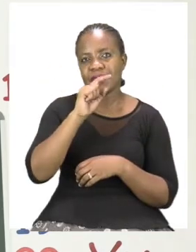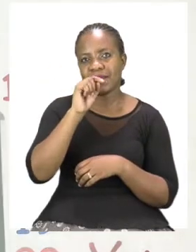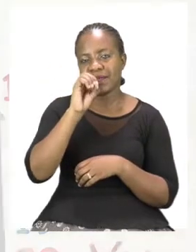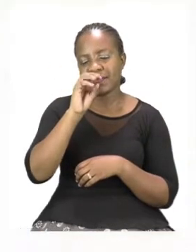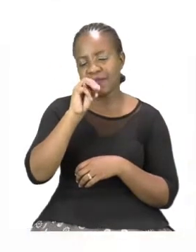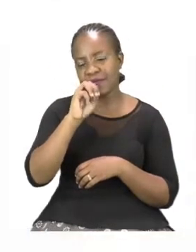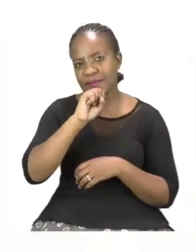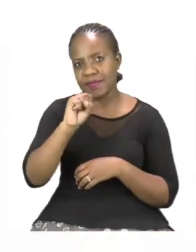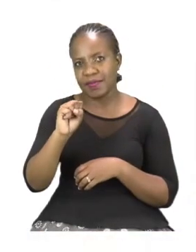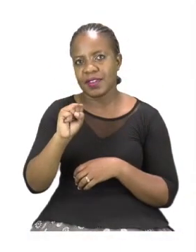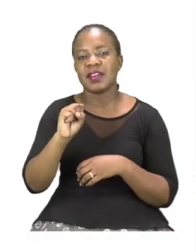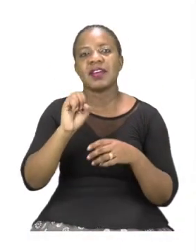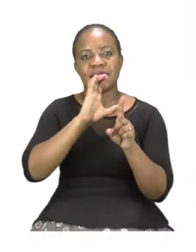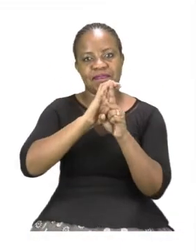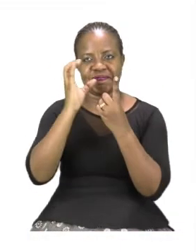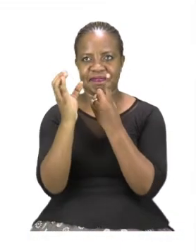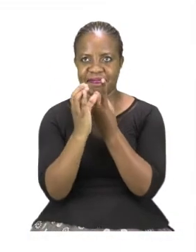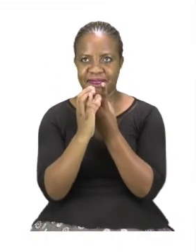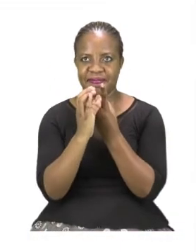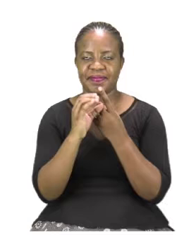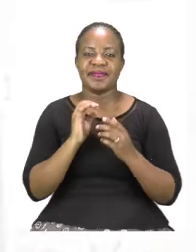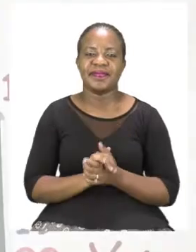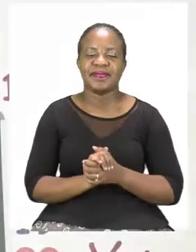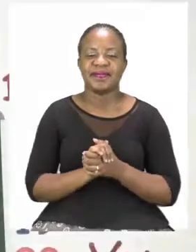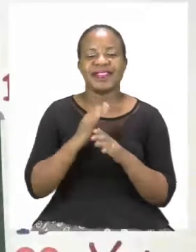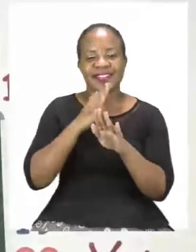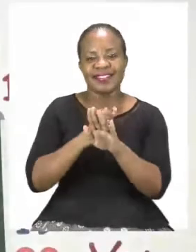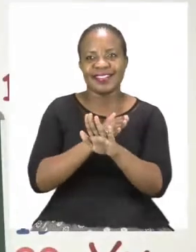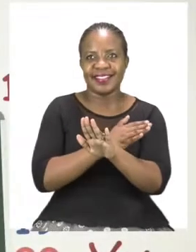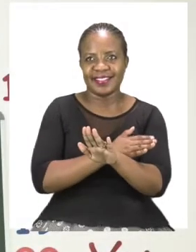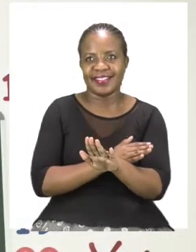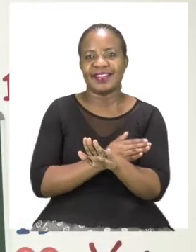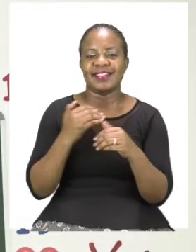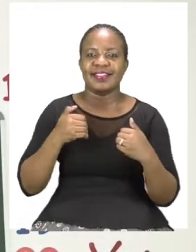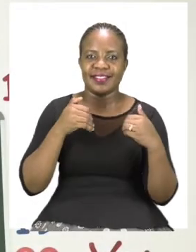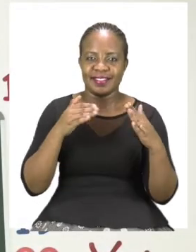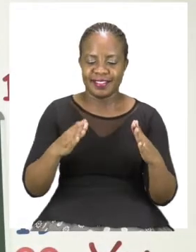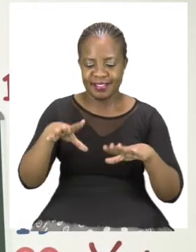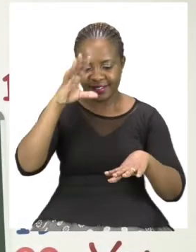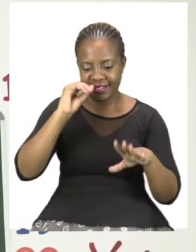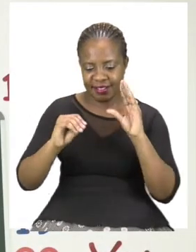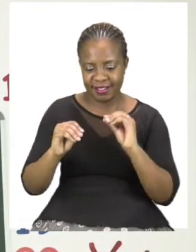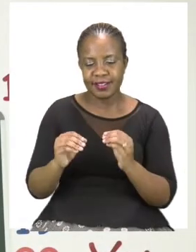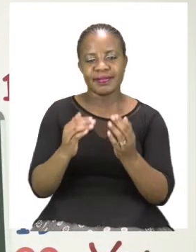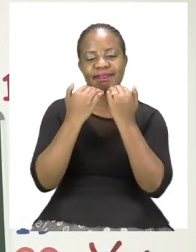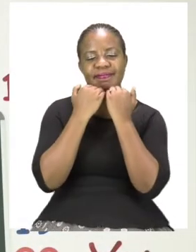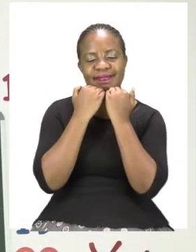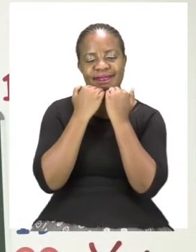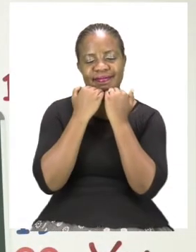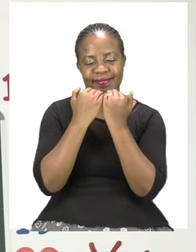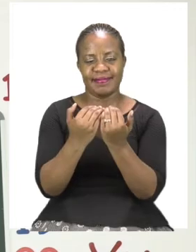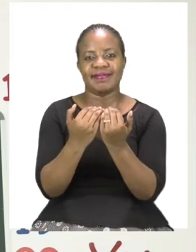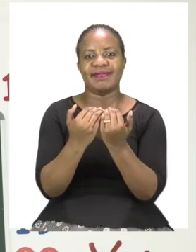and culture. And before we start any lessons, grade 2s, it's very important for